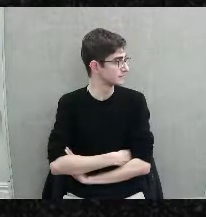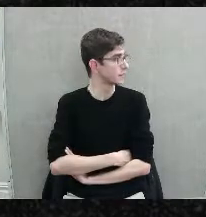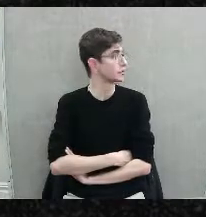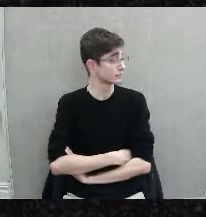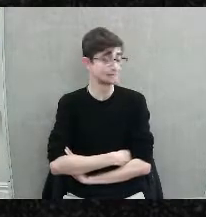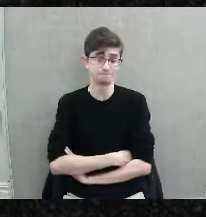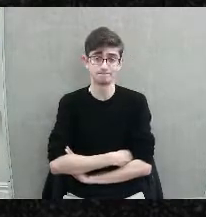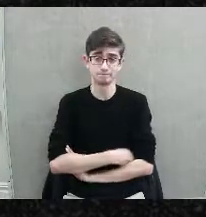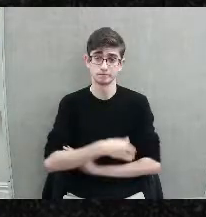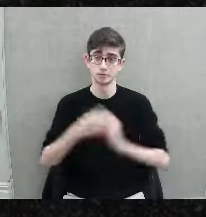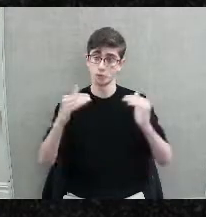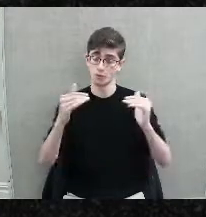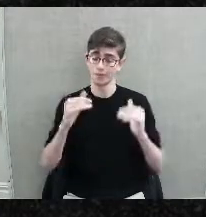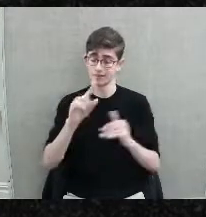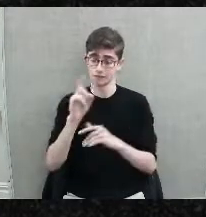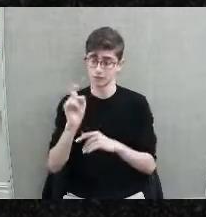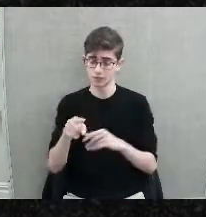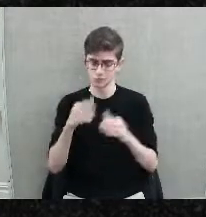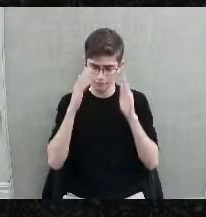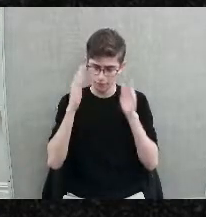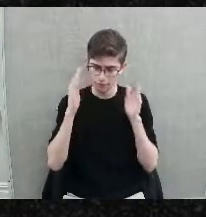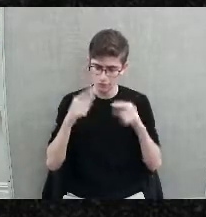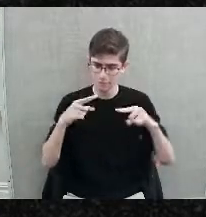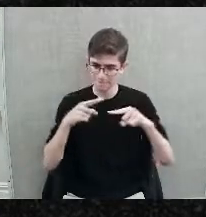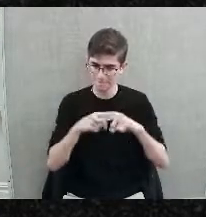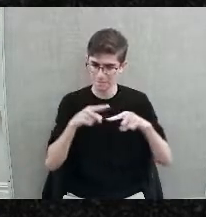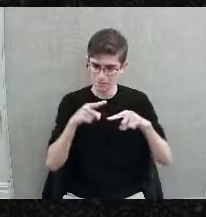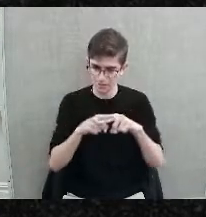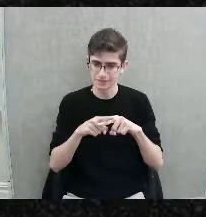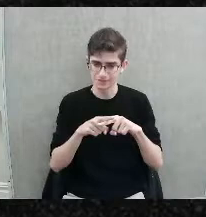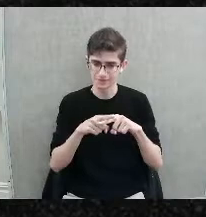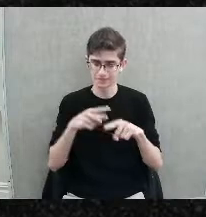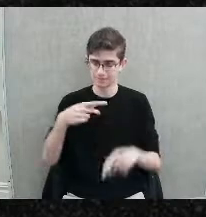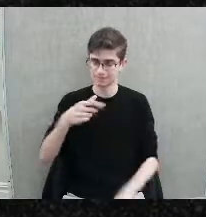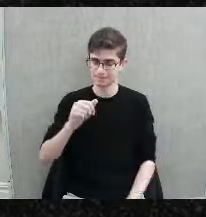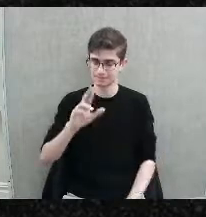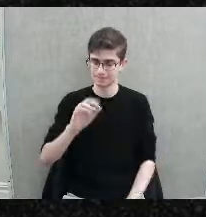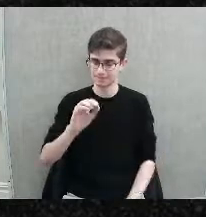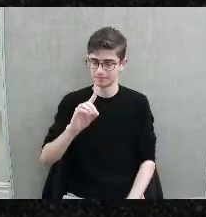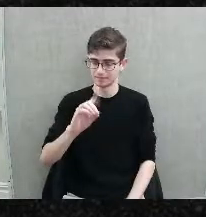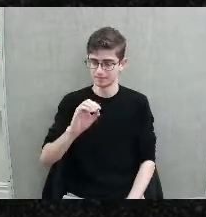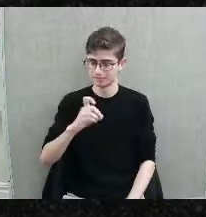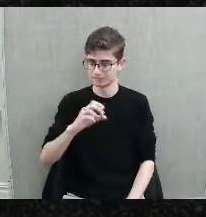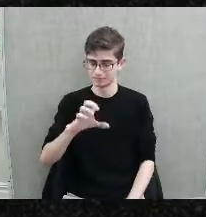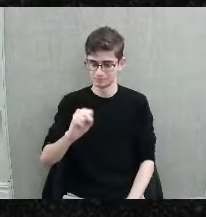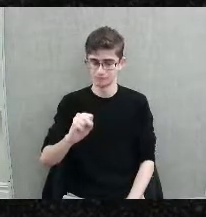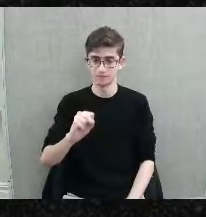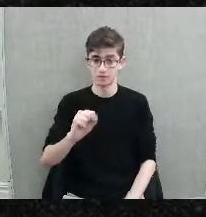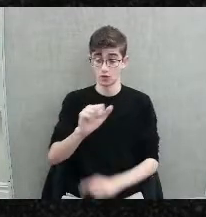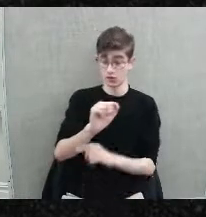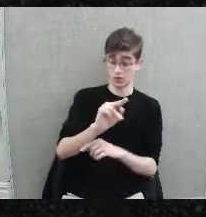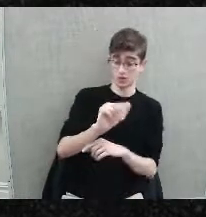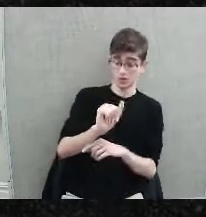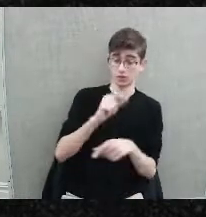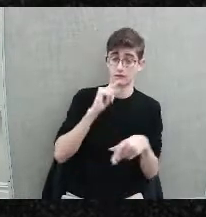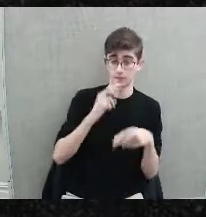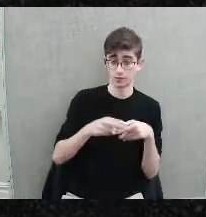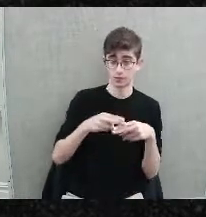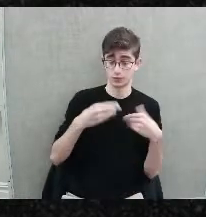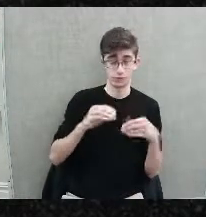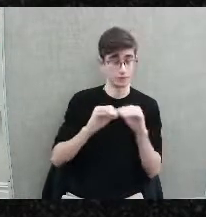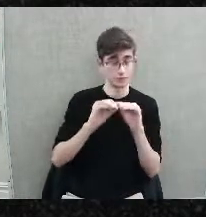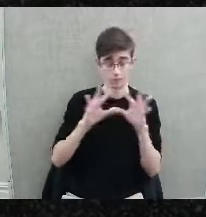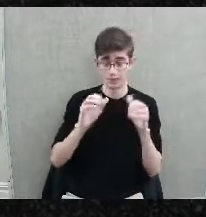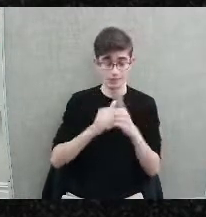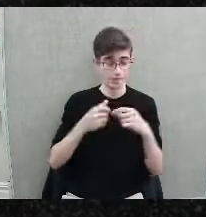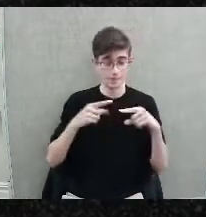on the chapters, like vulnerability. I think that Anna has named very clearly how these paradoxes work. So you